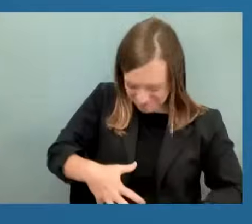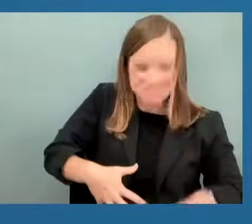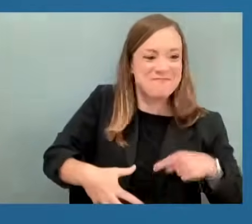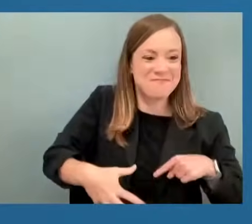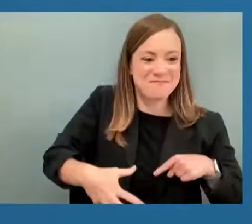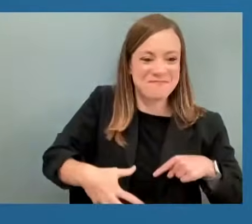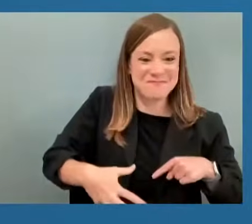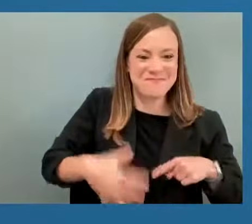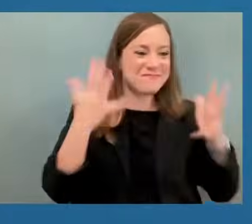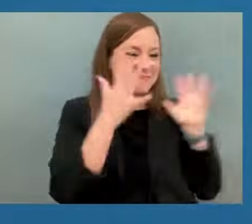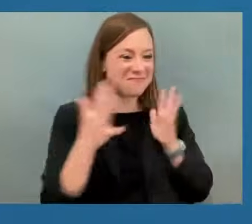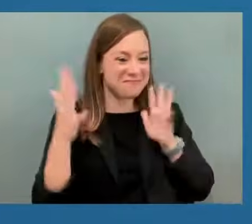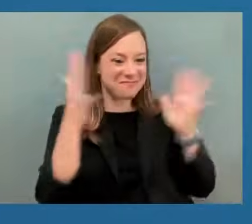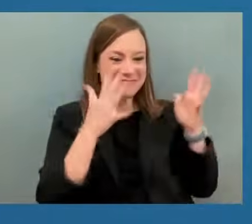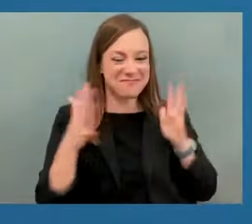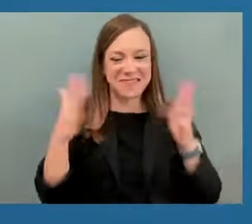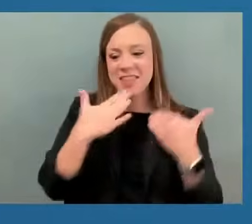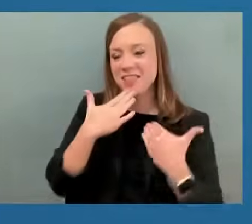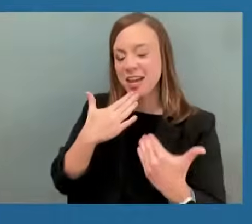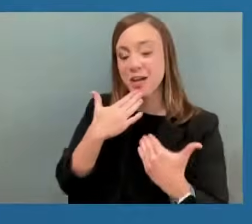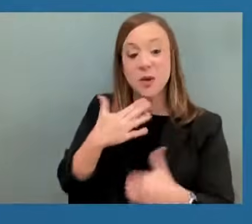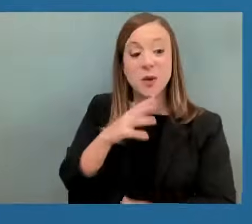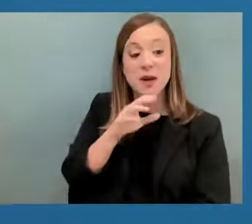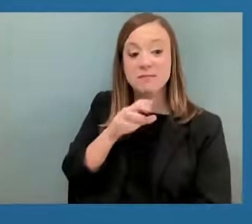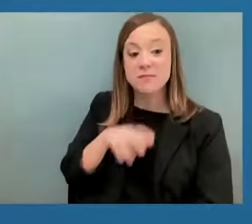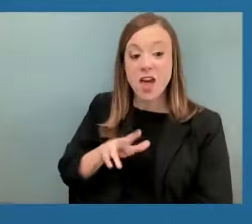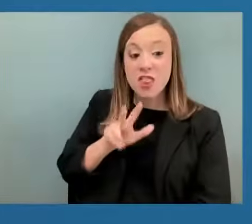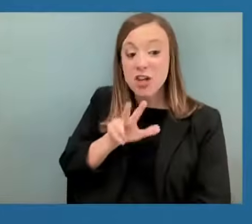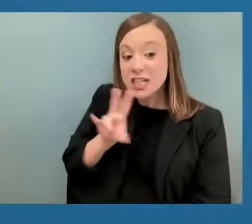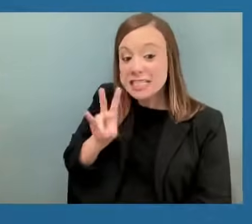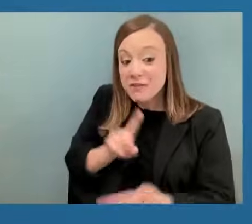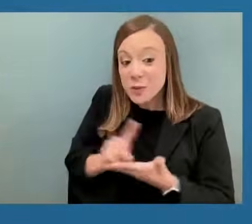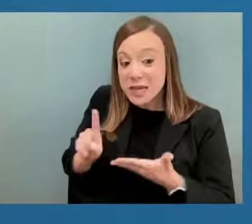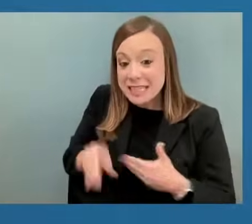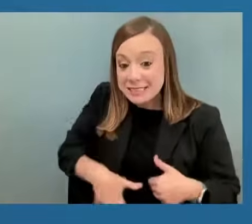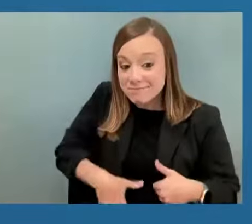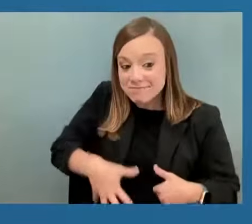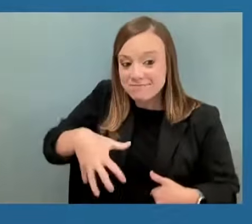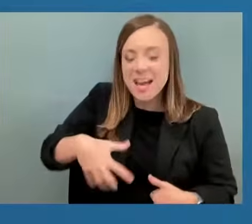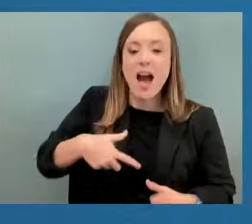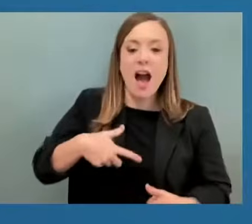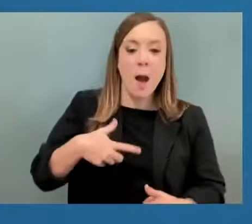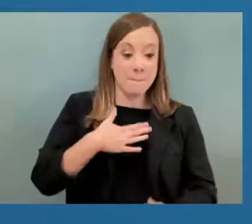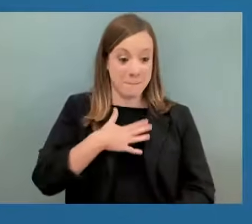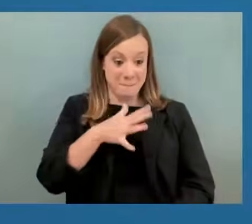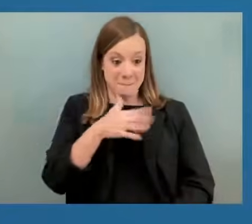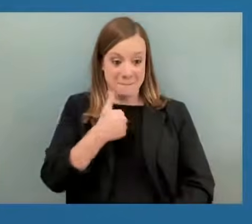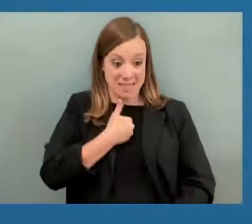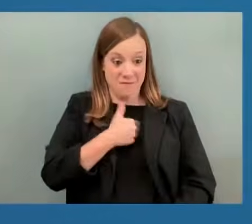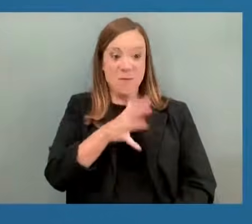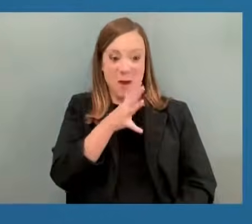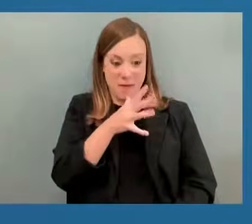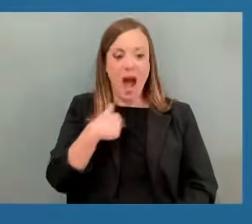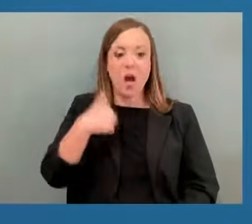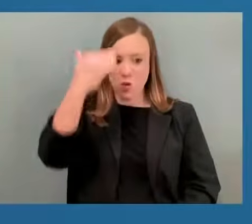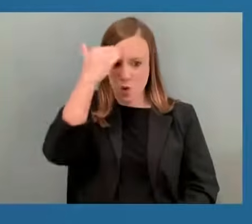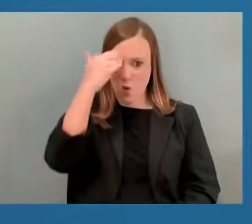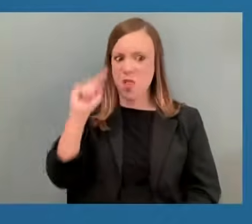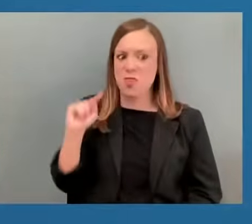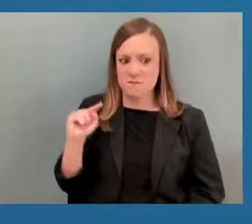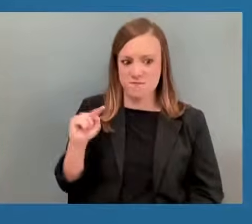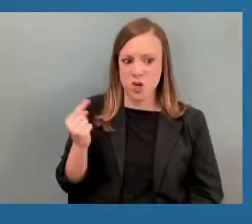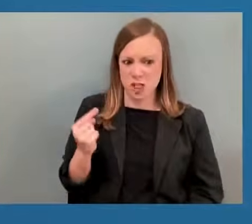Thank you. 37 weeks, and as a mom myself, I know how hard the first years are of raising a child, how tired,